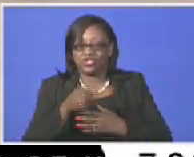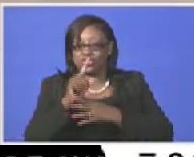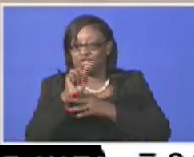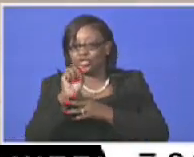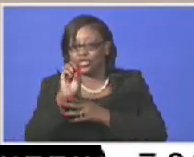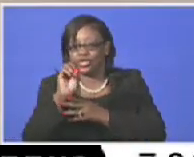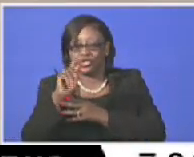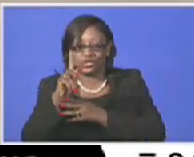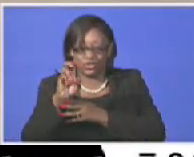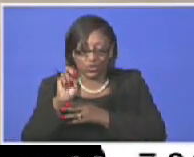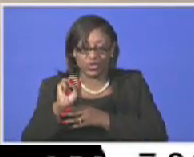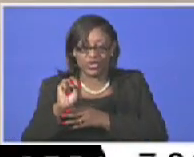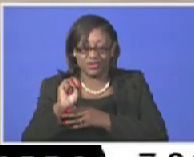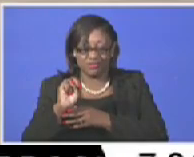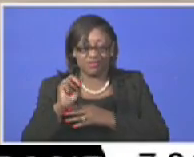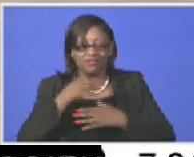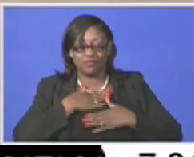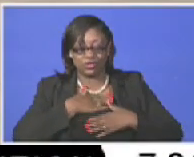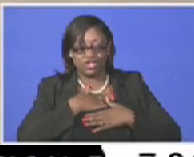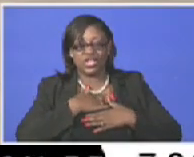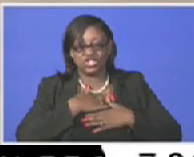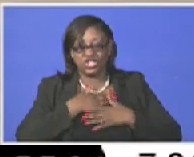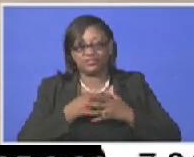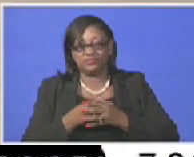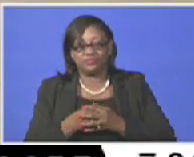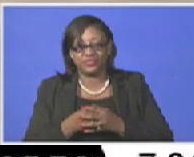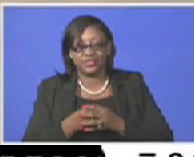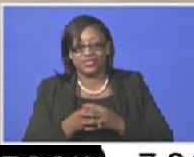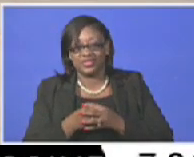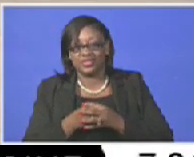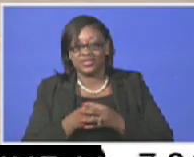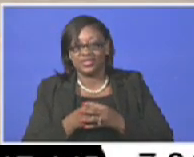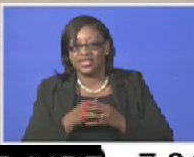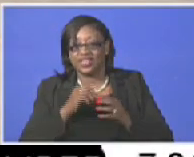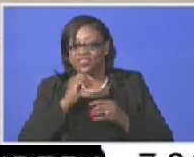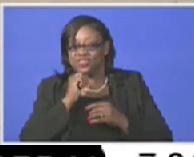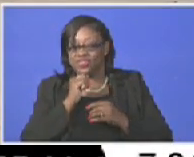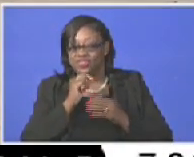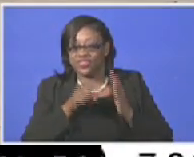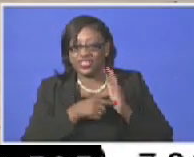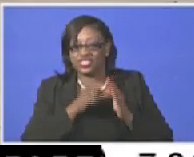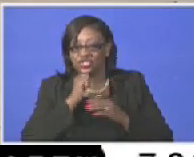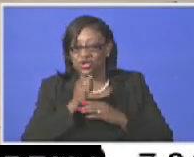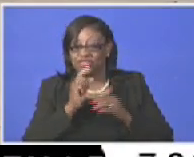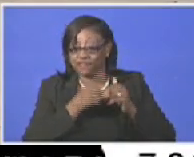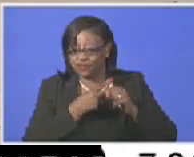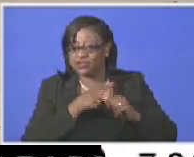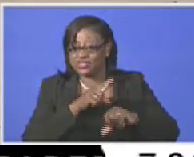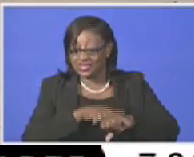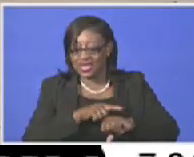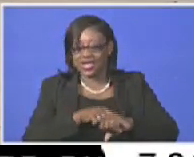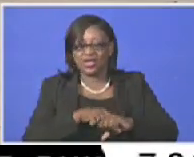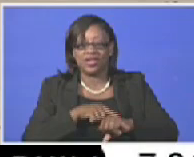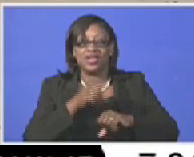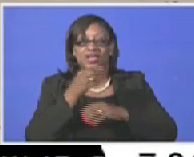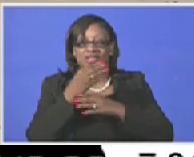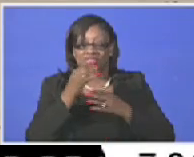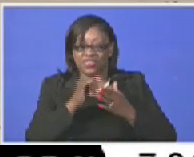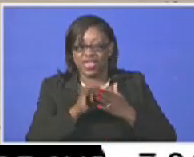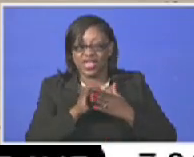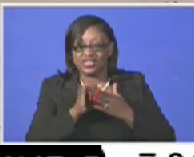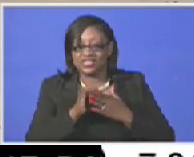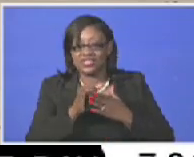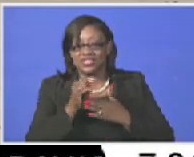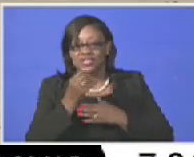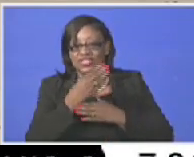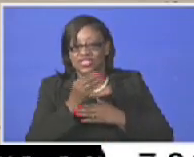Tall Pines representative Don Saunders. This isn't the first time this company has embarked on such an